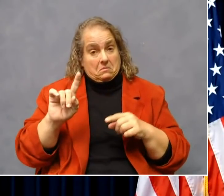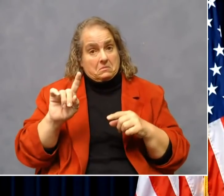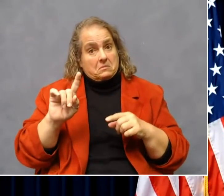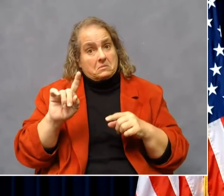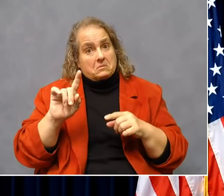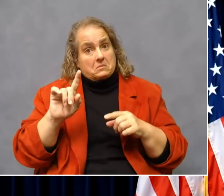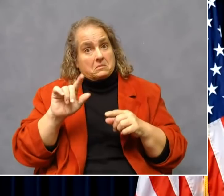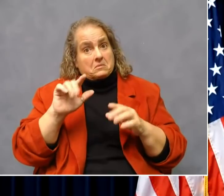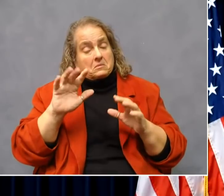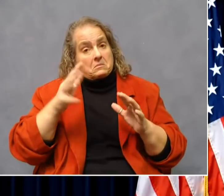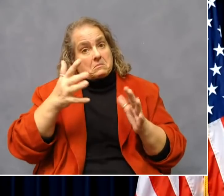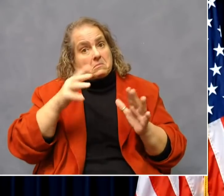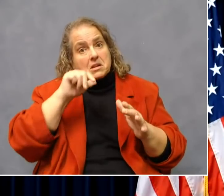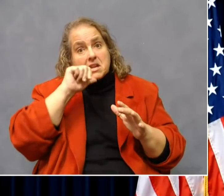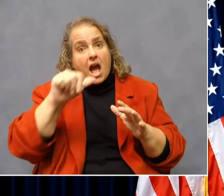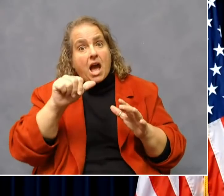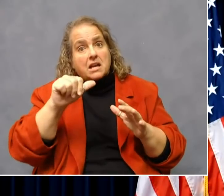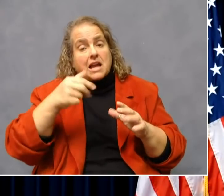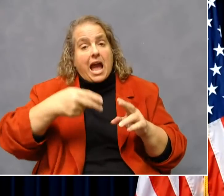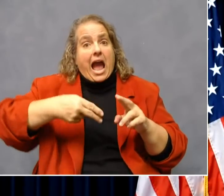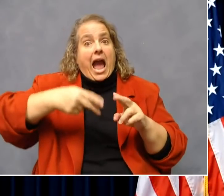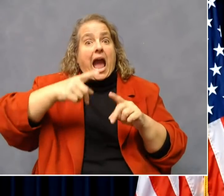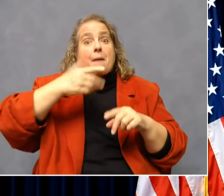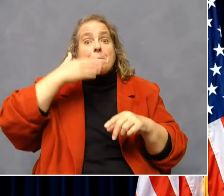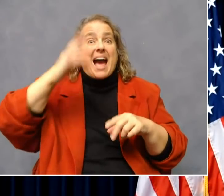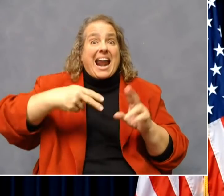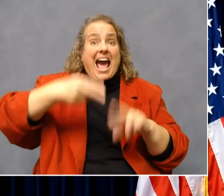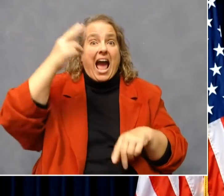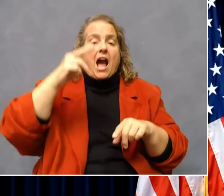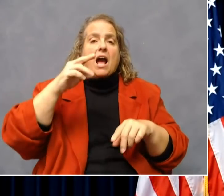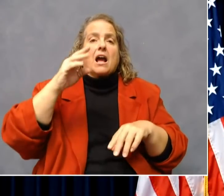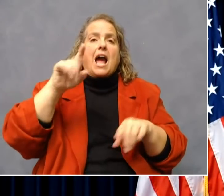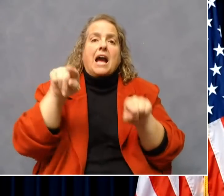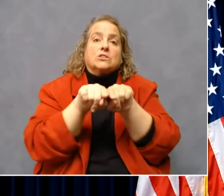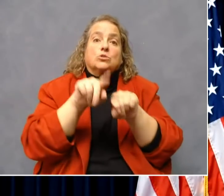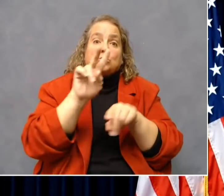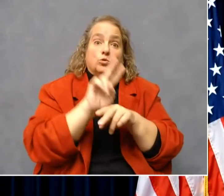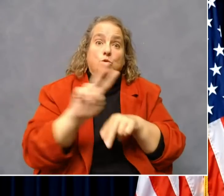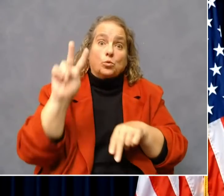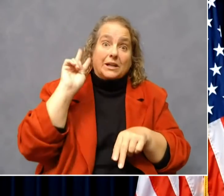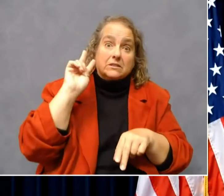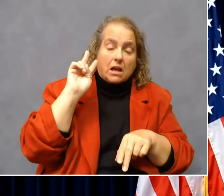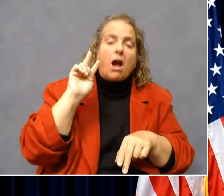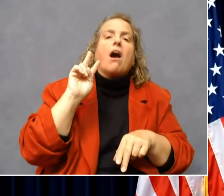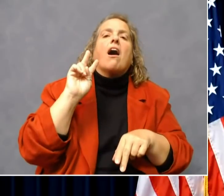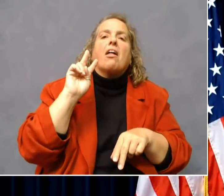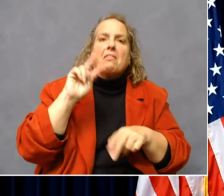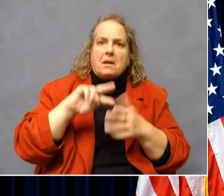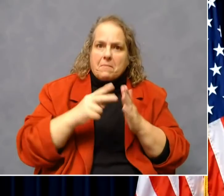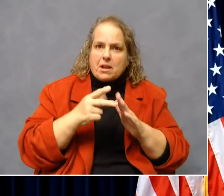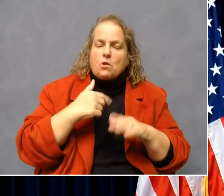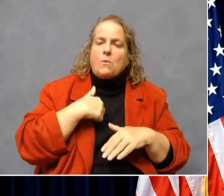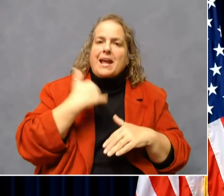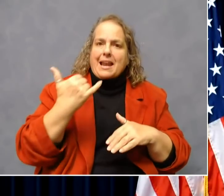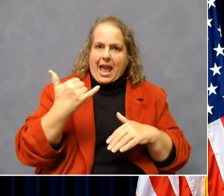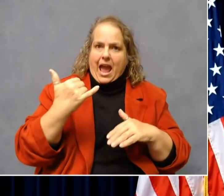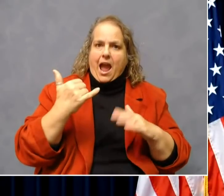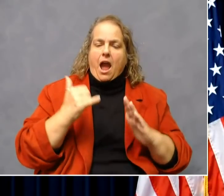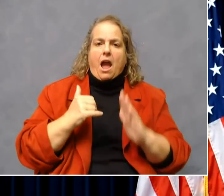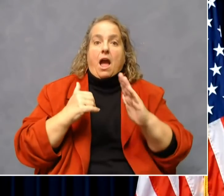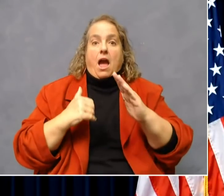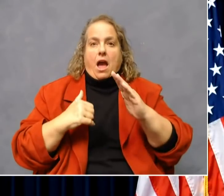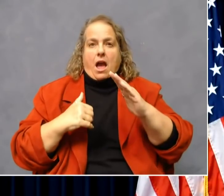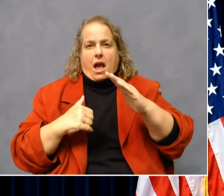may be plateauing again. That would be a very positive development, because we got to slow down the train before we can stop it